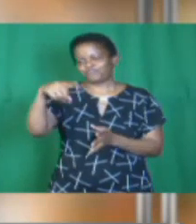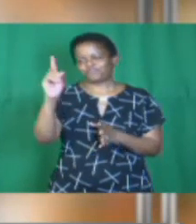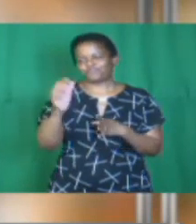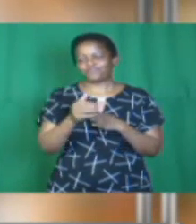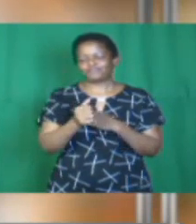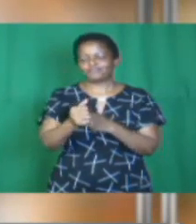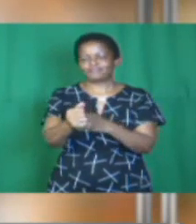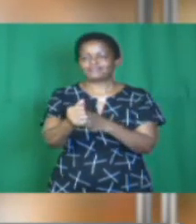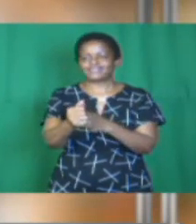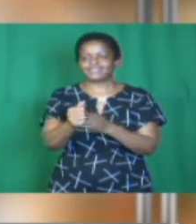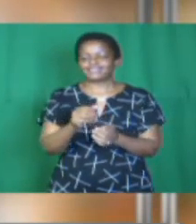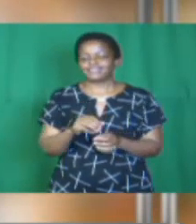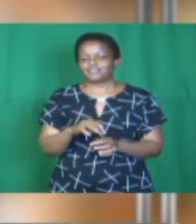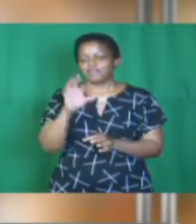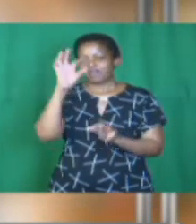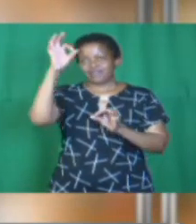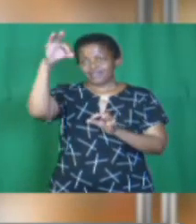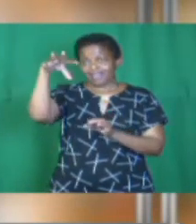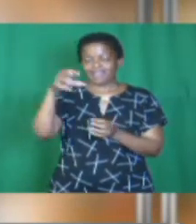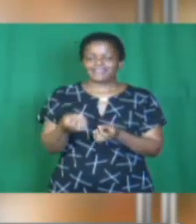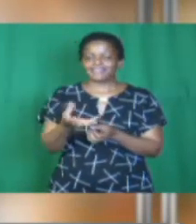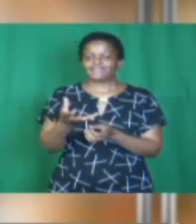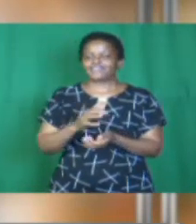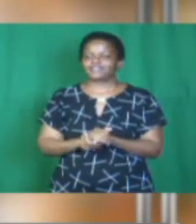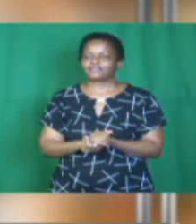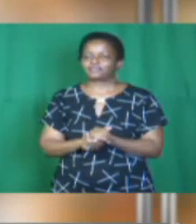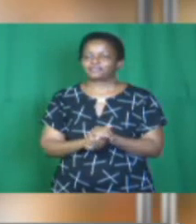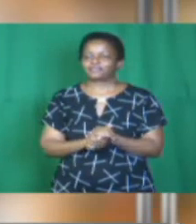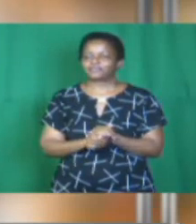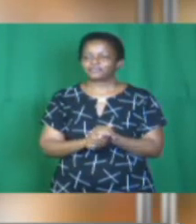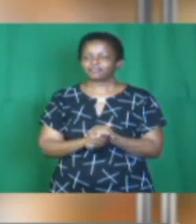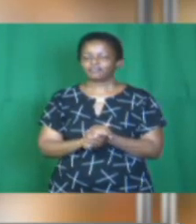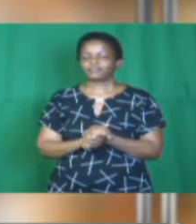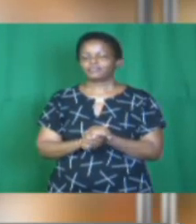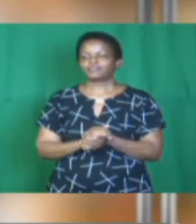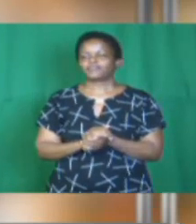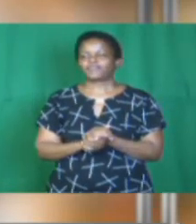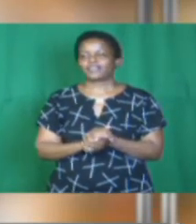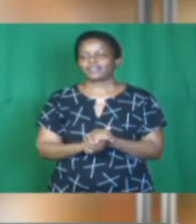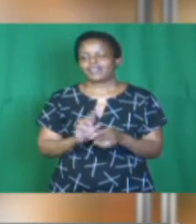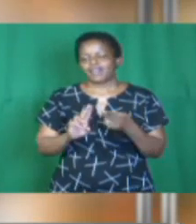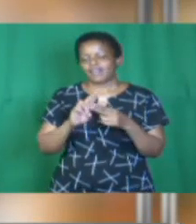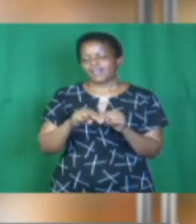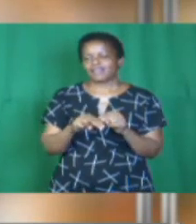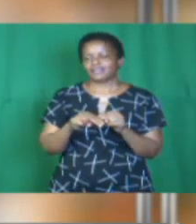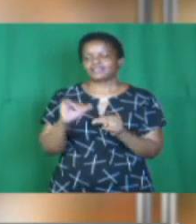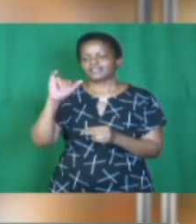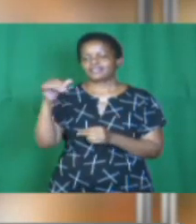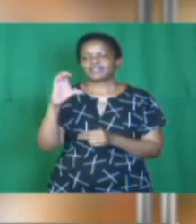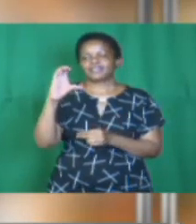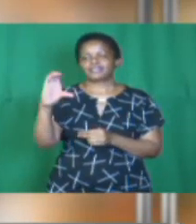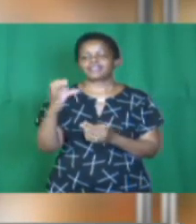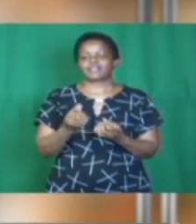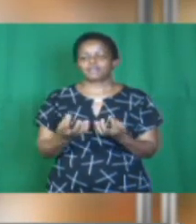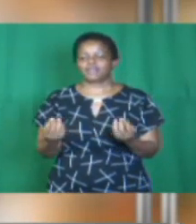gold star. I don't know what you get from Miss Deli Dlamini. With that said, up next is JC